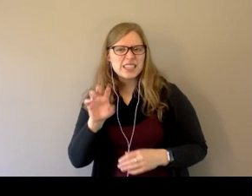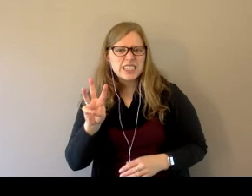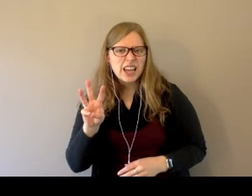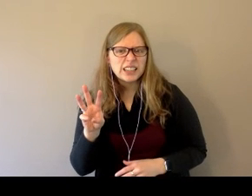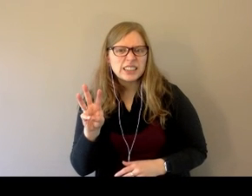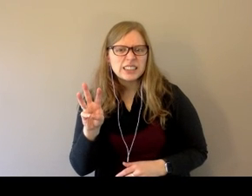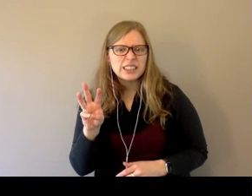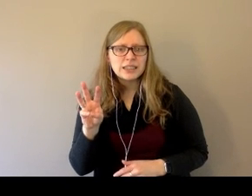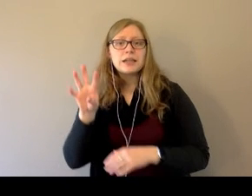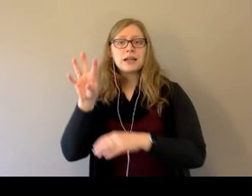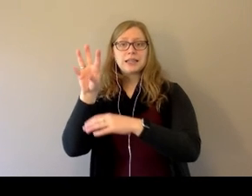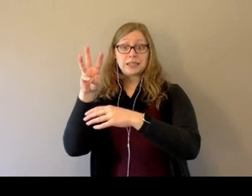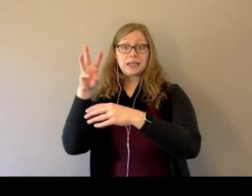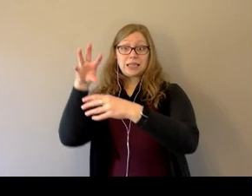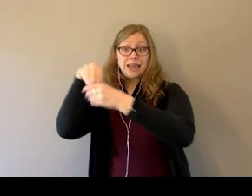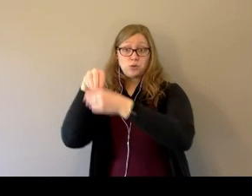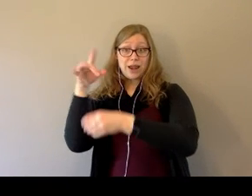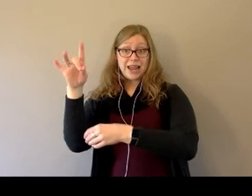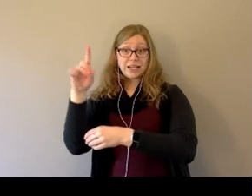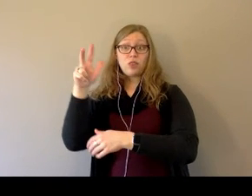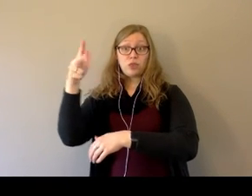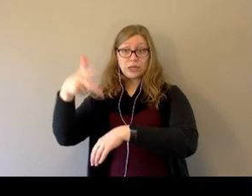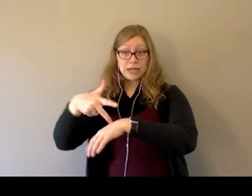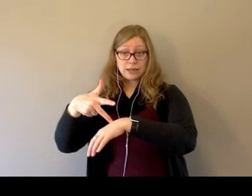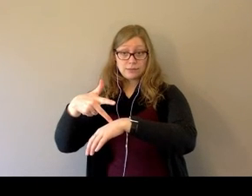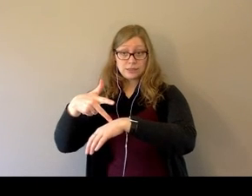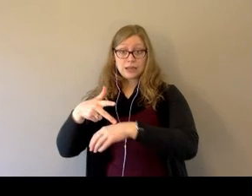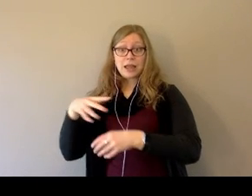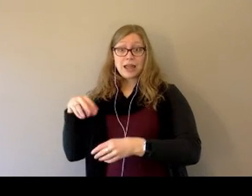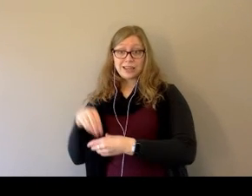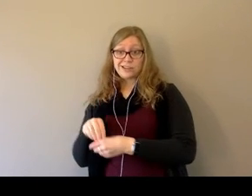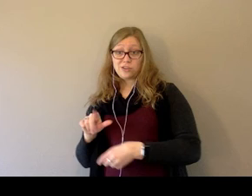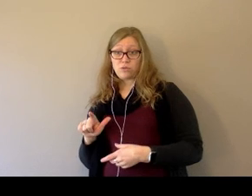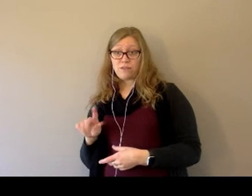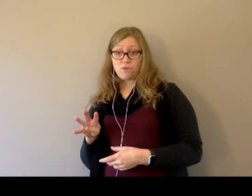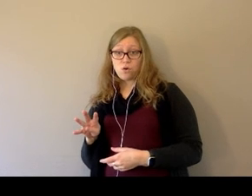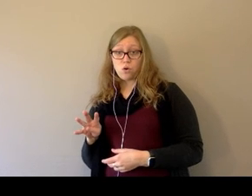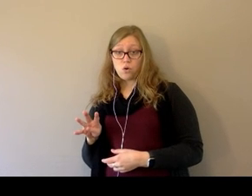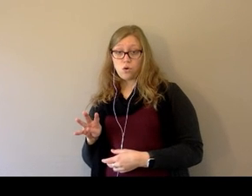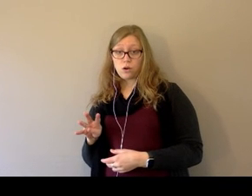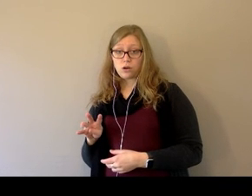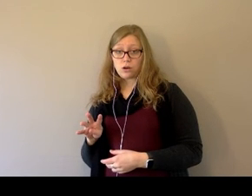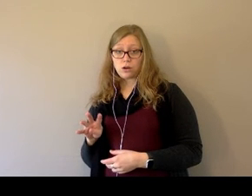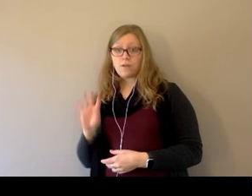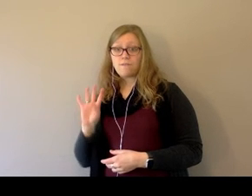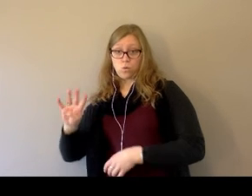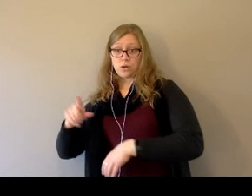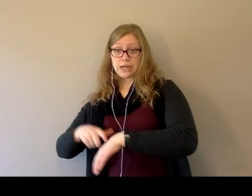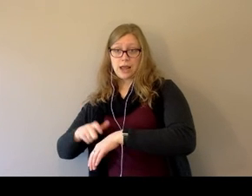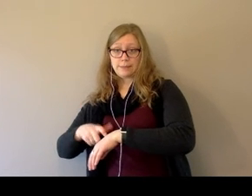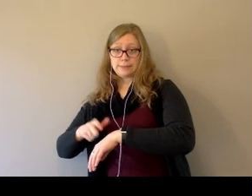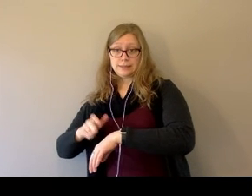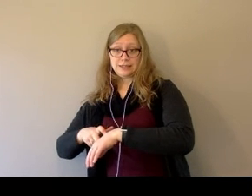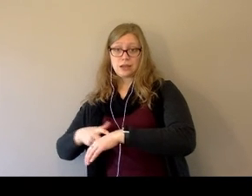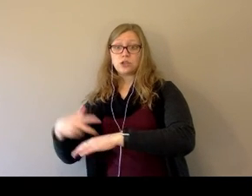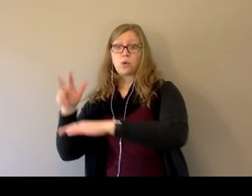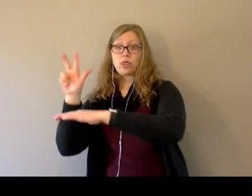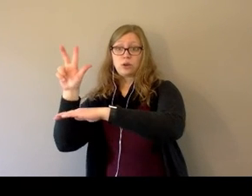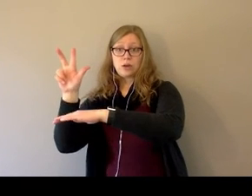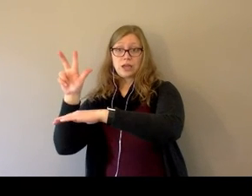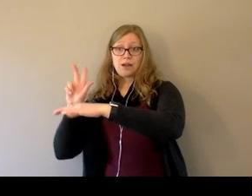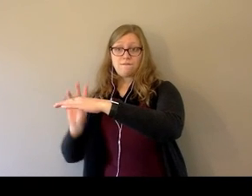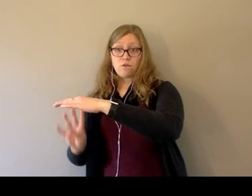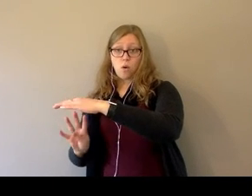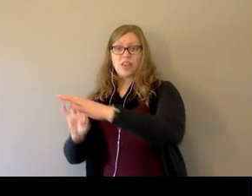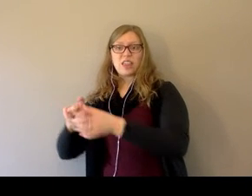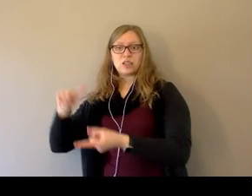18 3 times, and 6 goes into 24 4 times. And so my answer